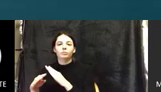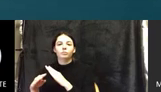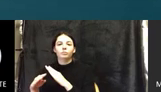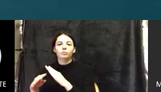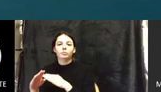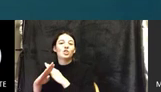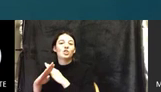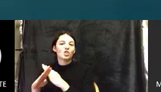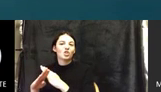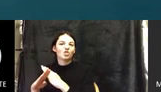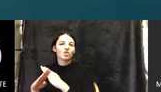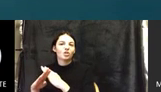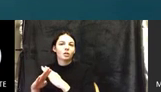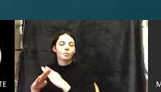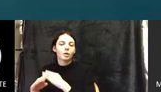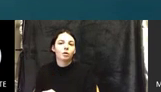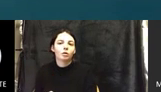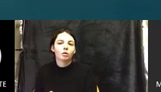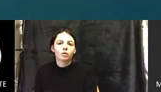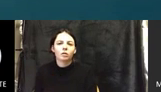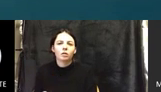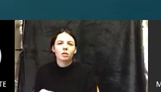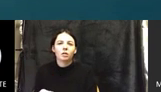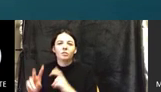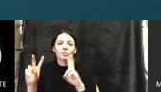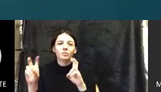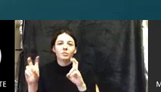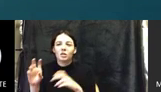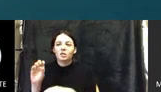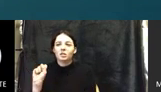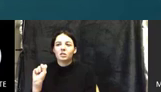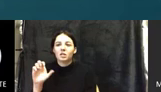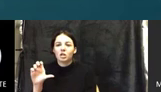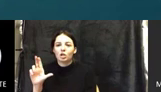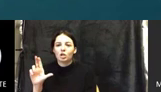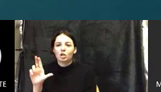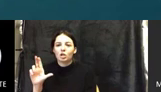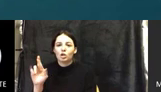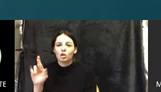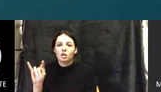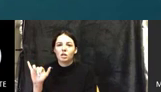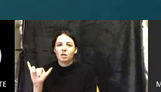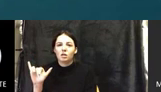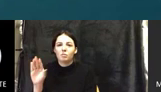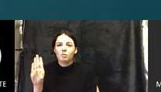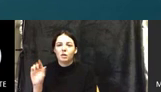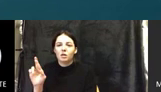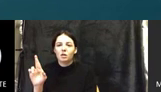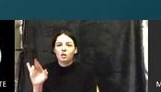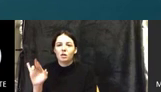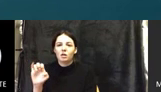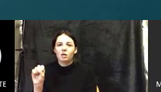wall, they claim it has substantially thwarted terror attacks on the Israeli populace.